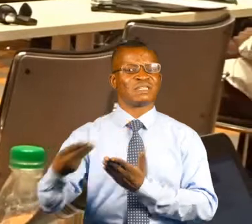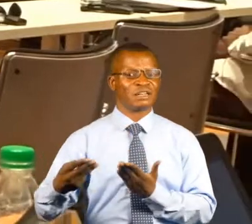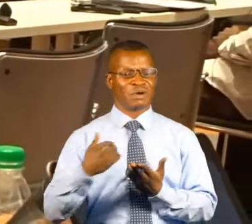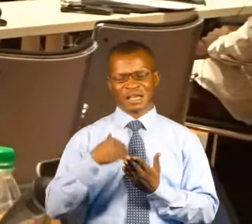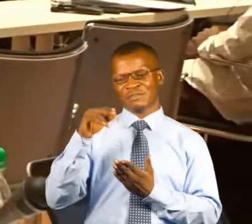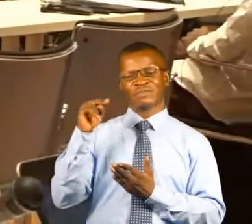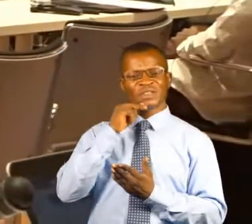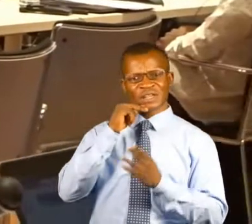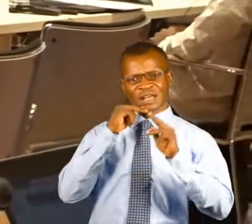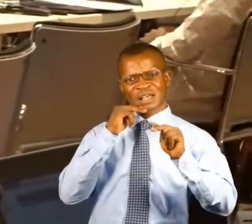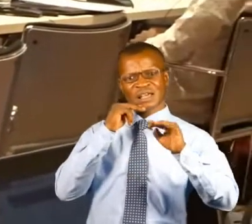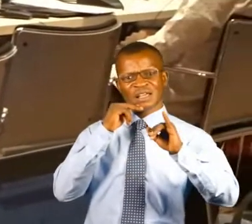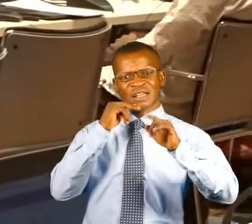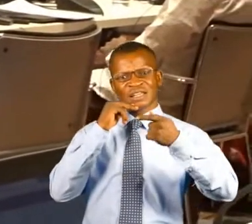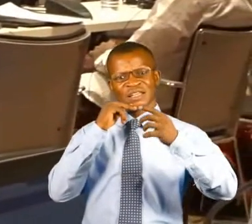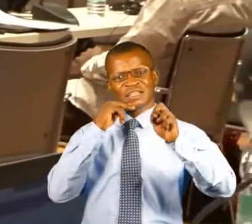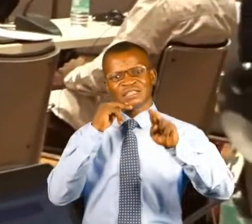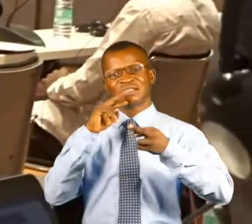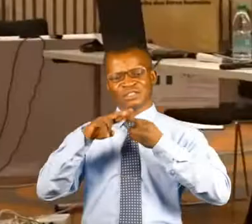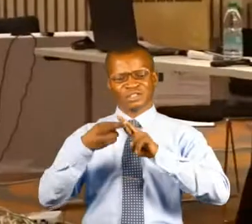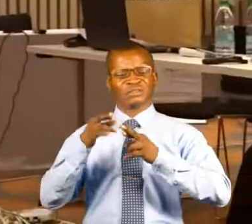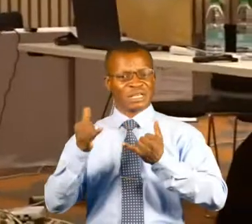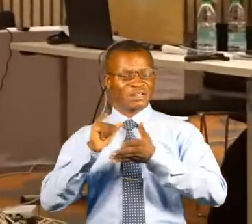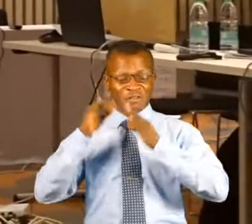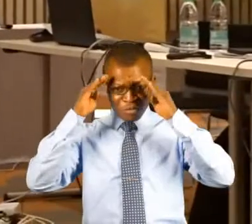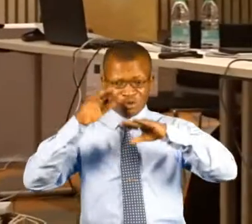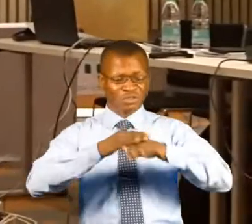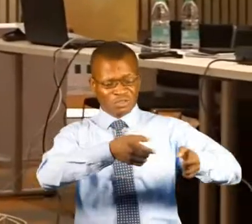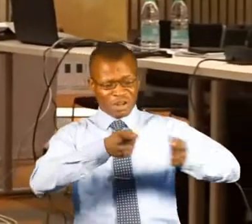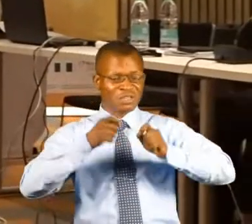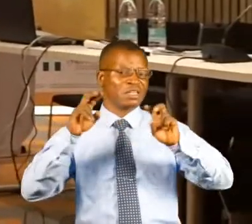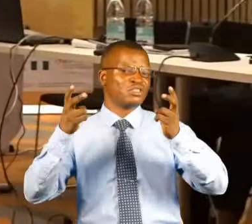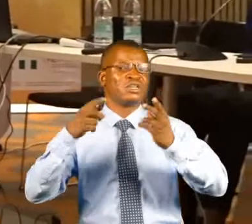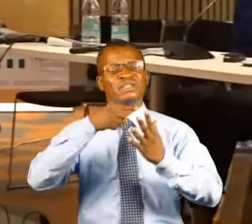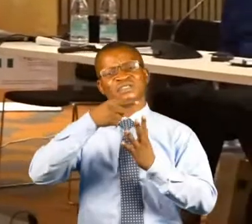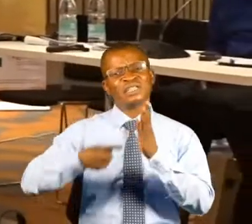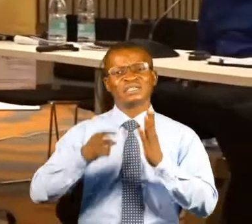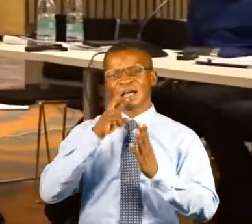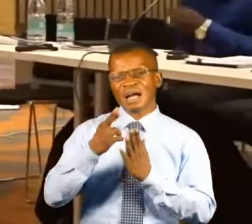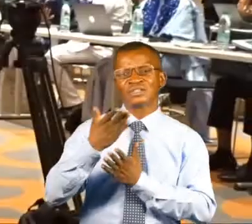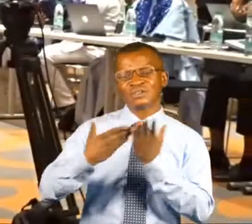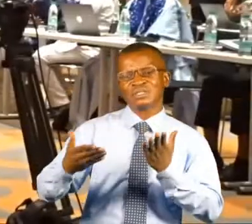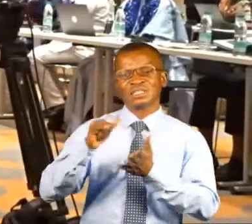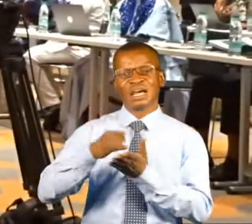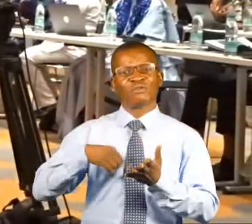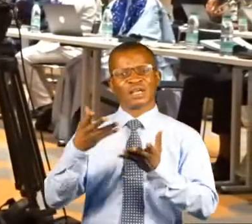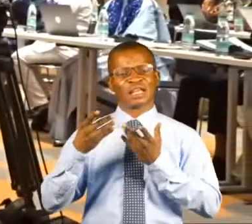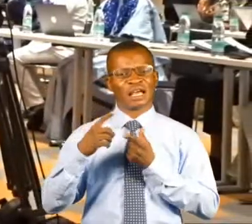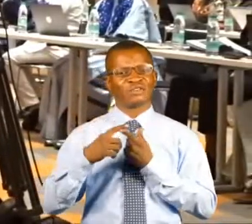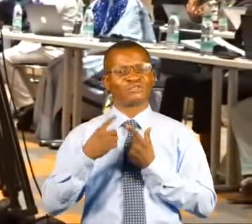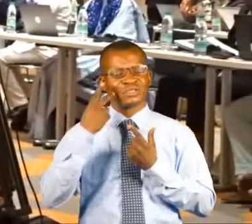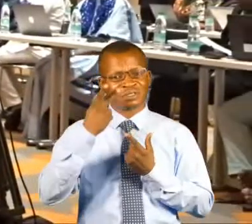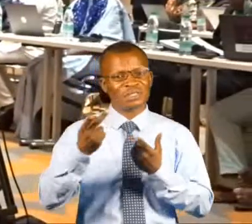So there's a Nigerian-Niger relationship now that is also focusing on trafficking issues. So these are the kind of